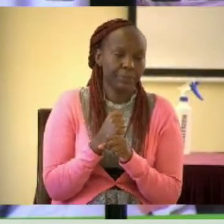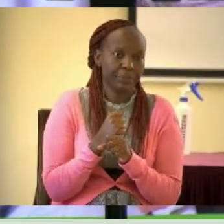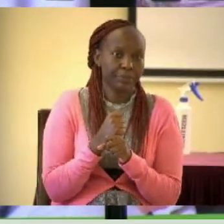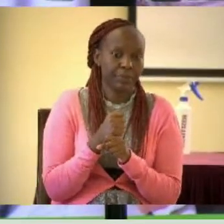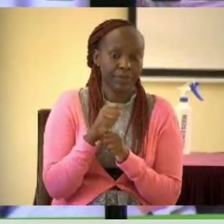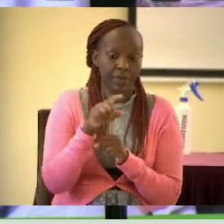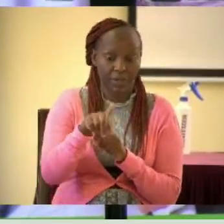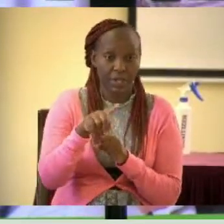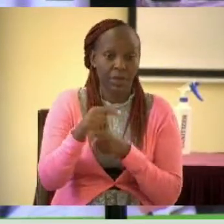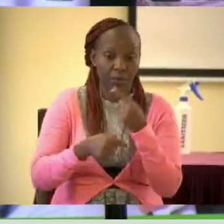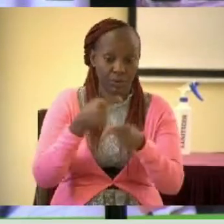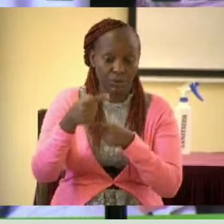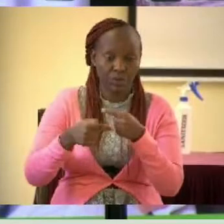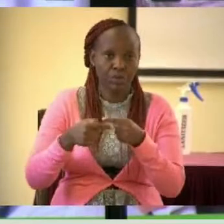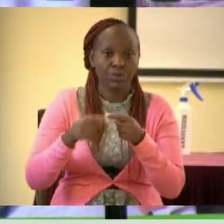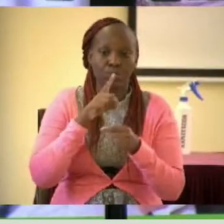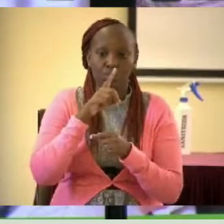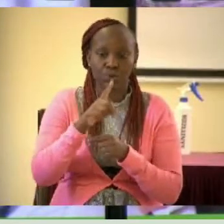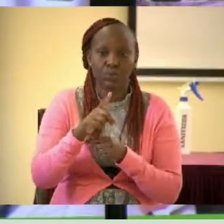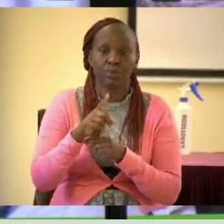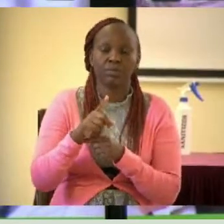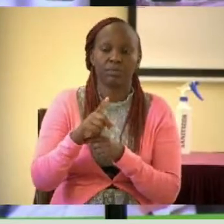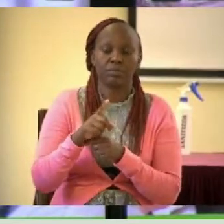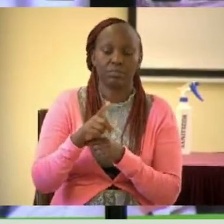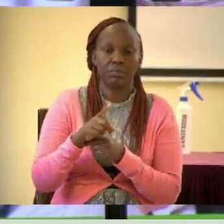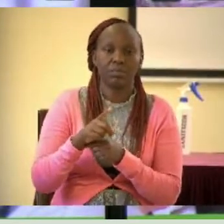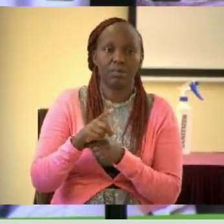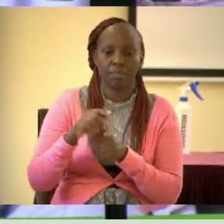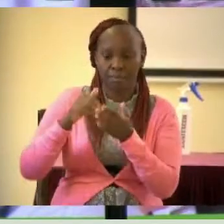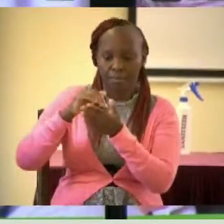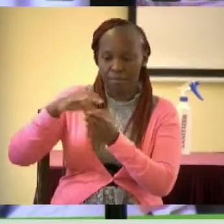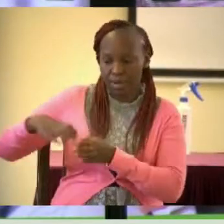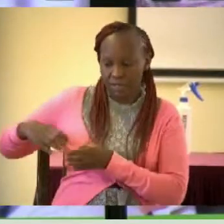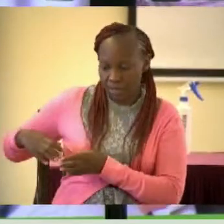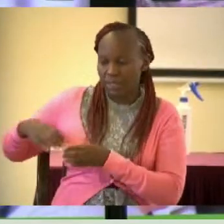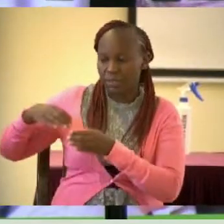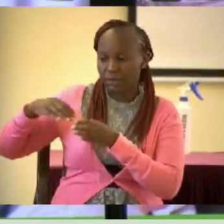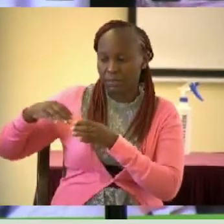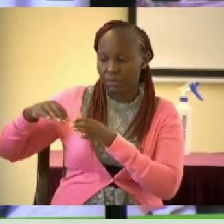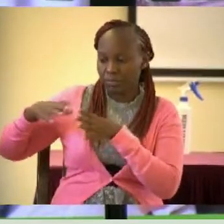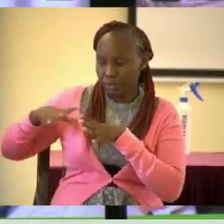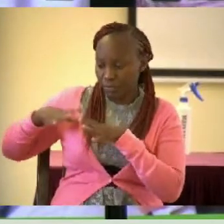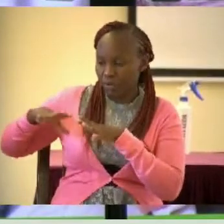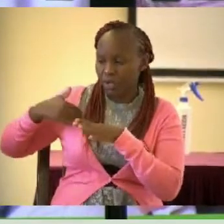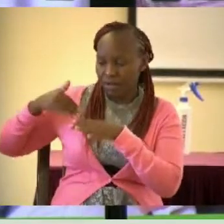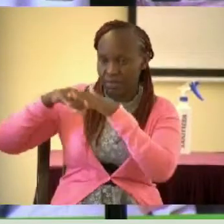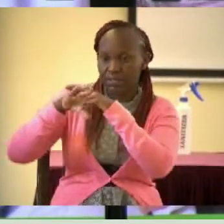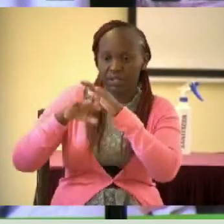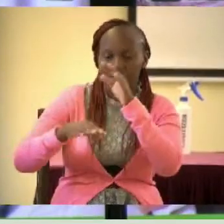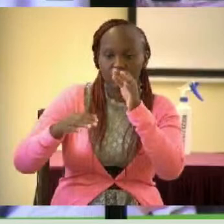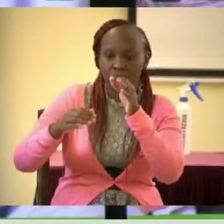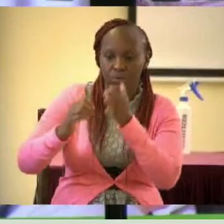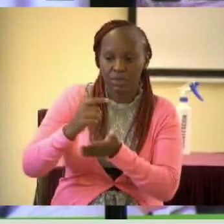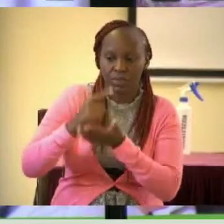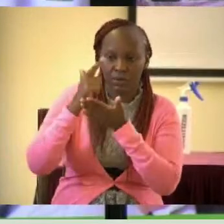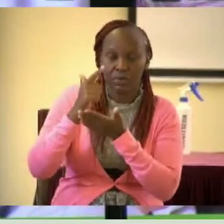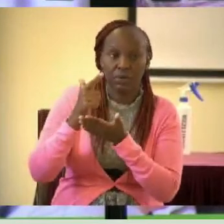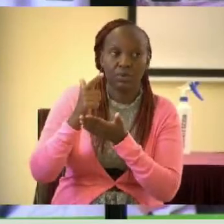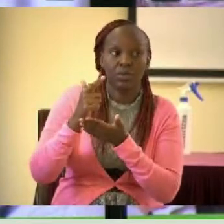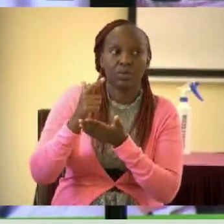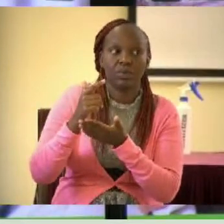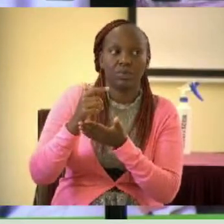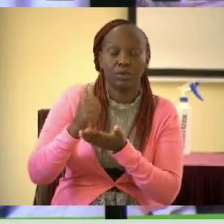they are doing in ensuring the marginalized population have access to legal services. It